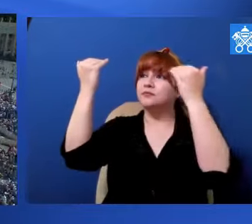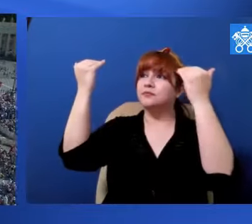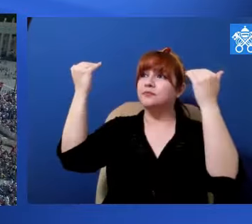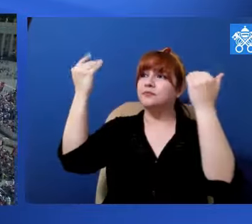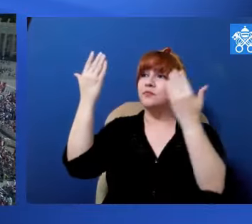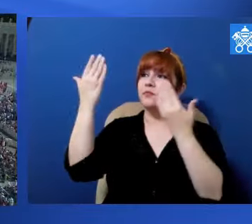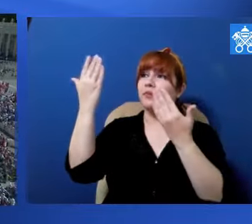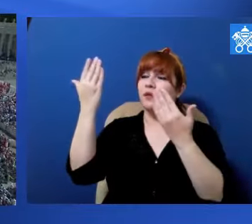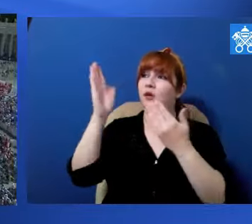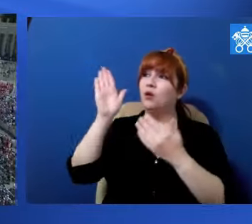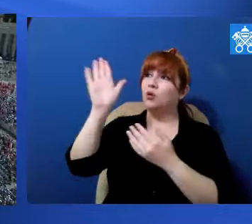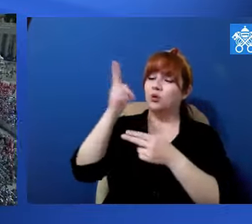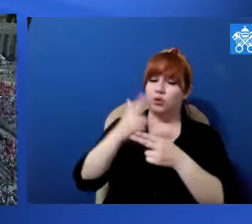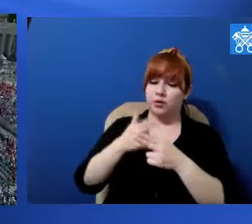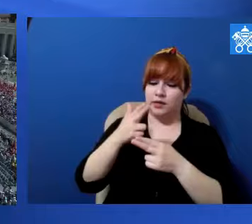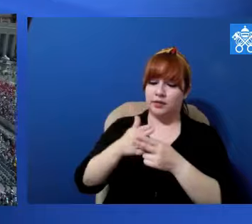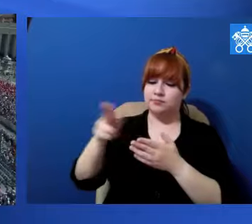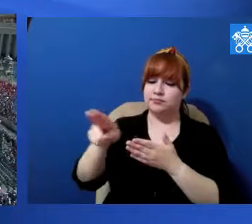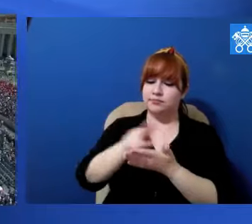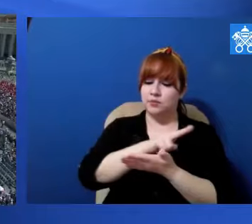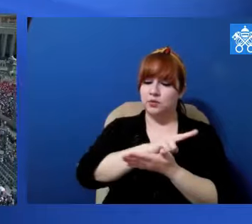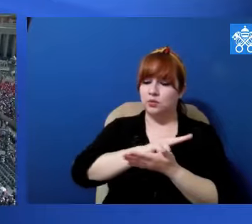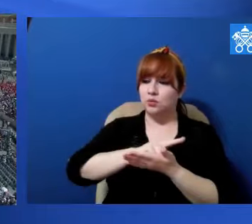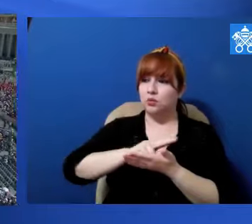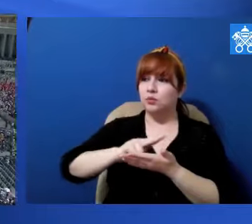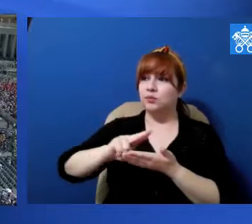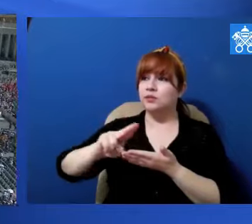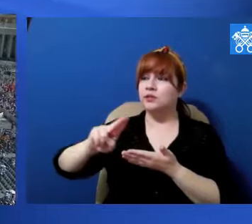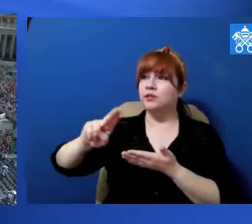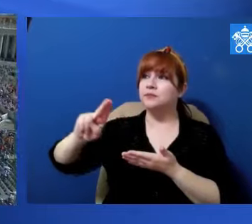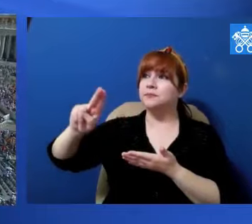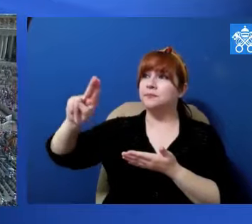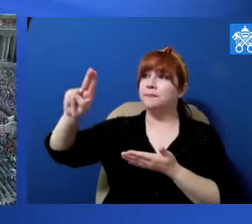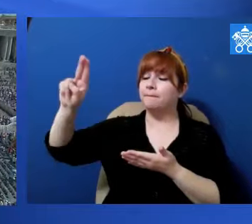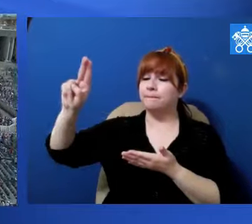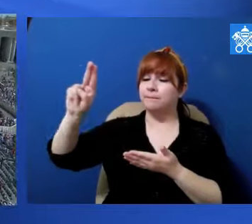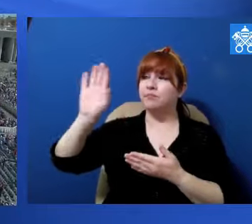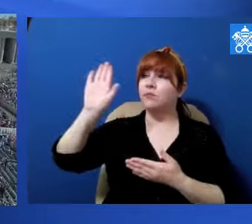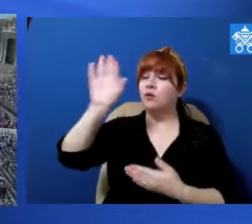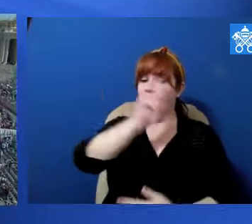es in celis, sanctificetur